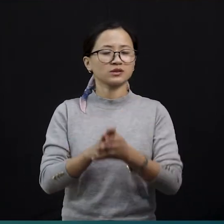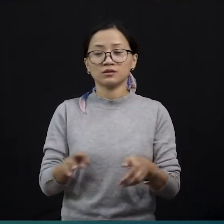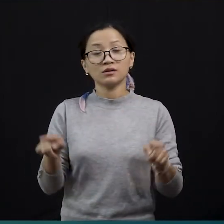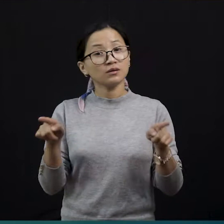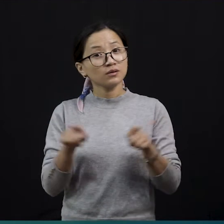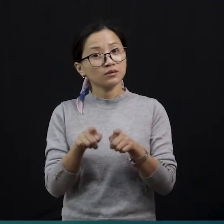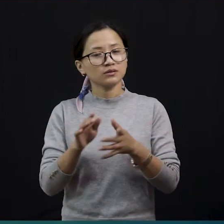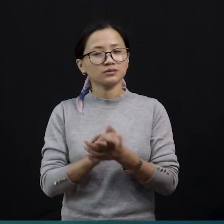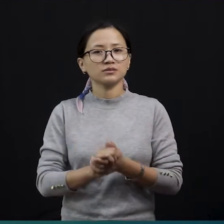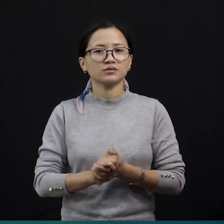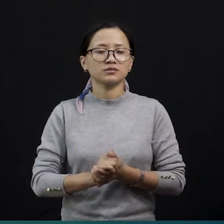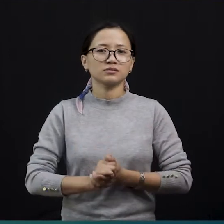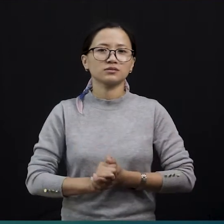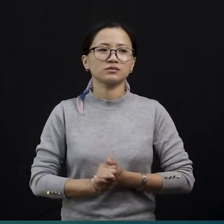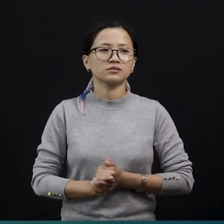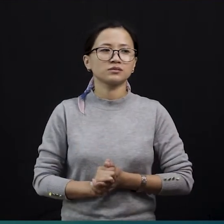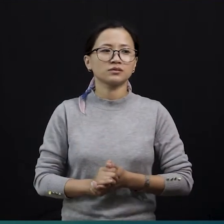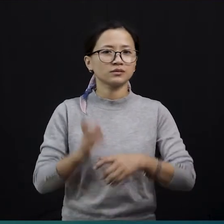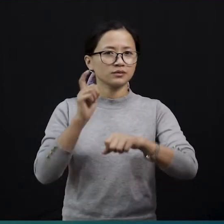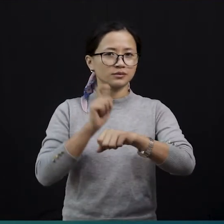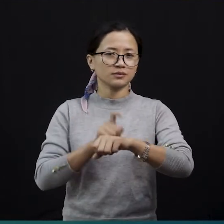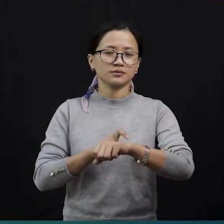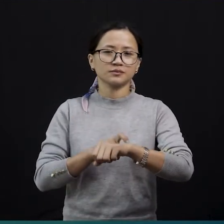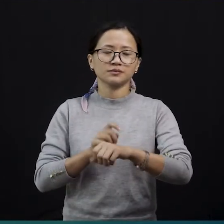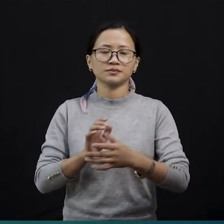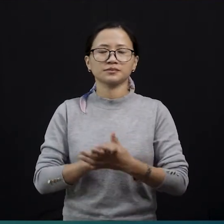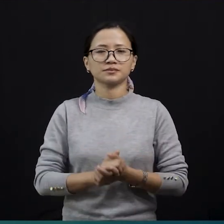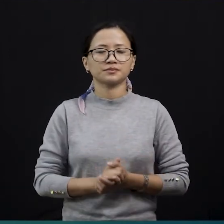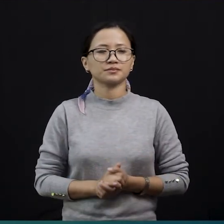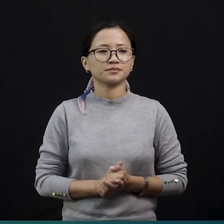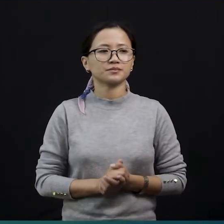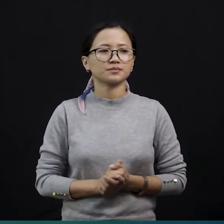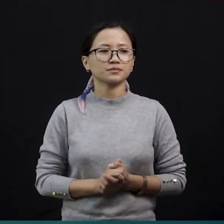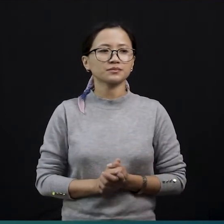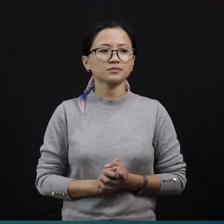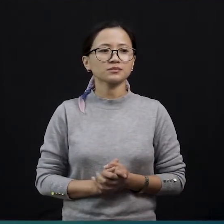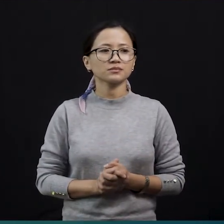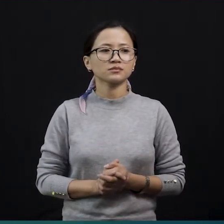related to the time. Okay.